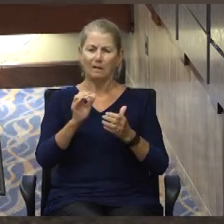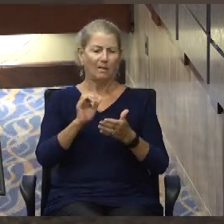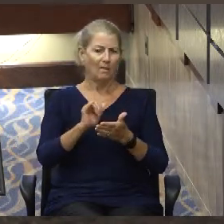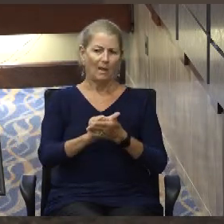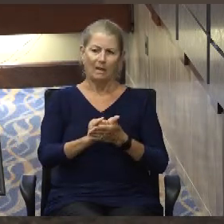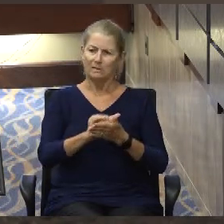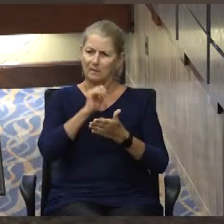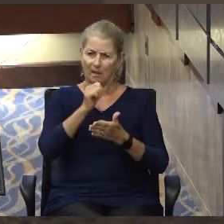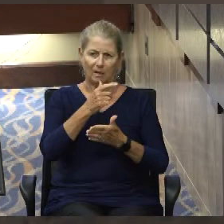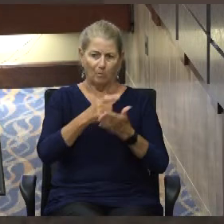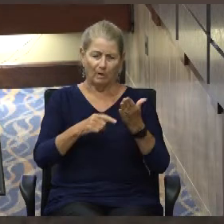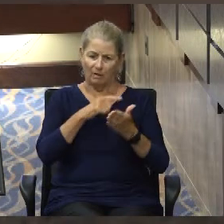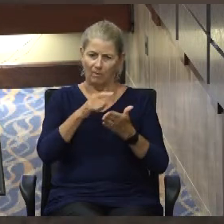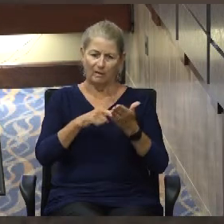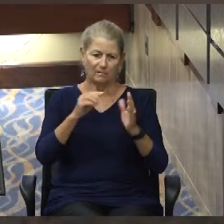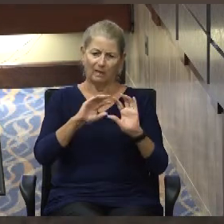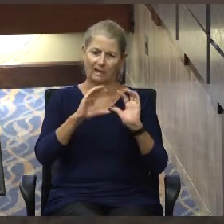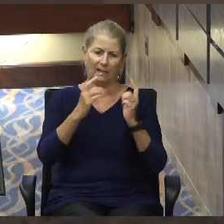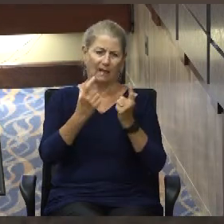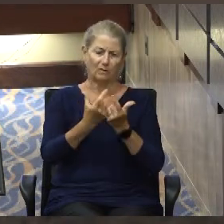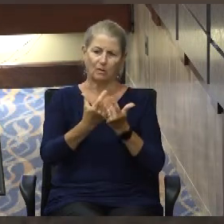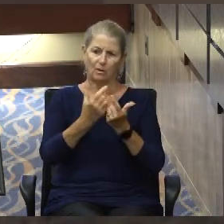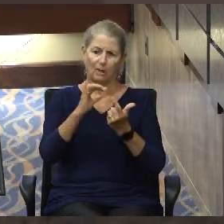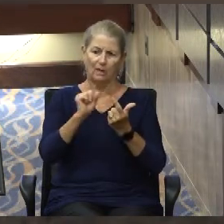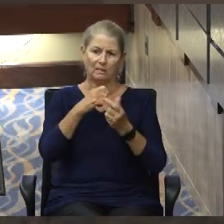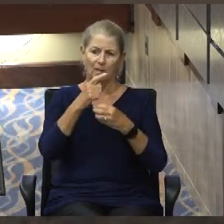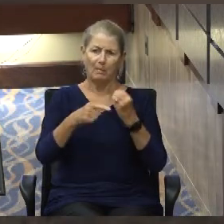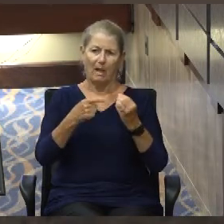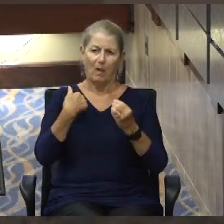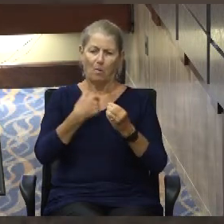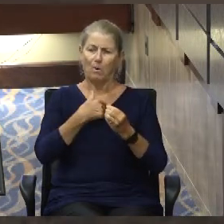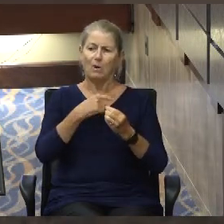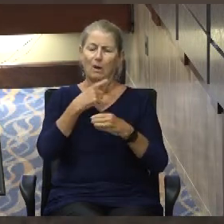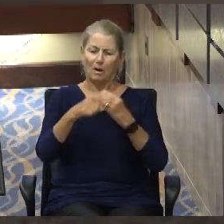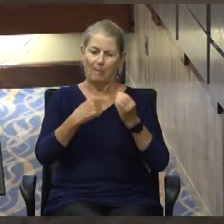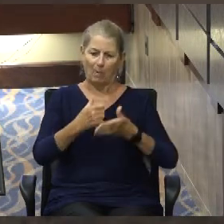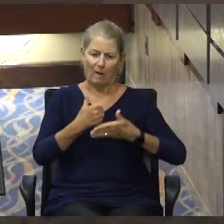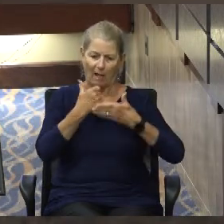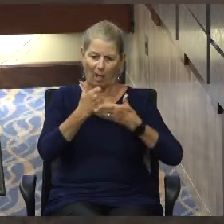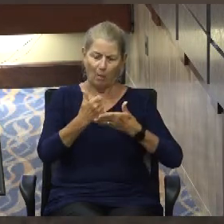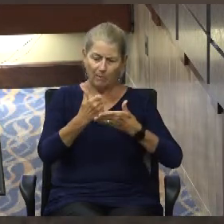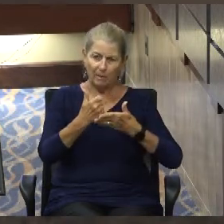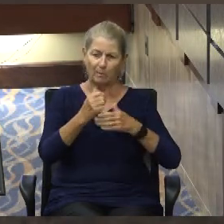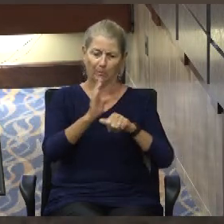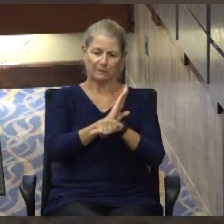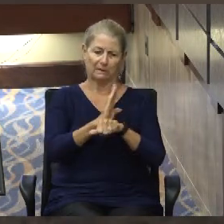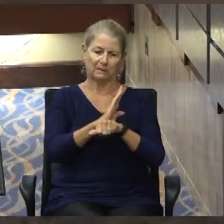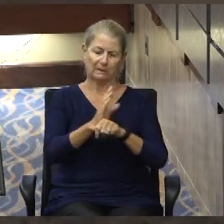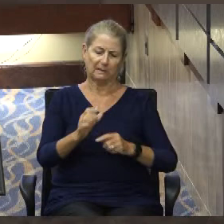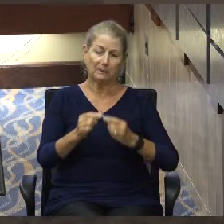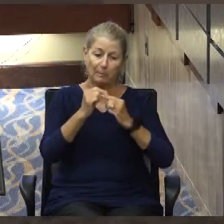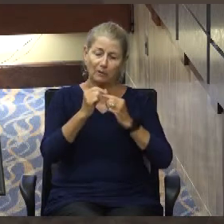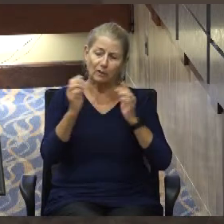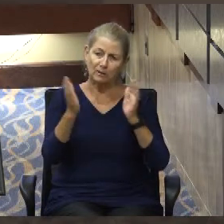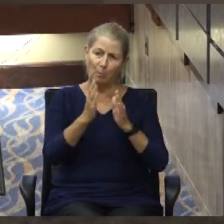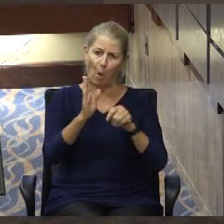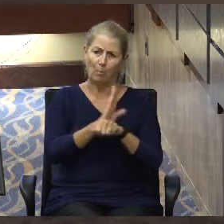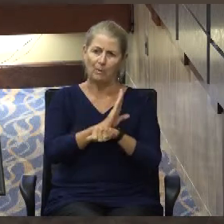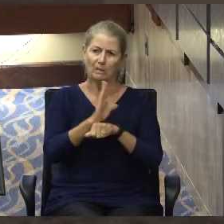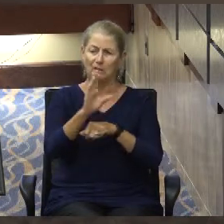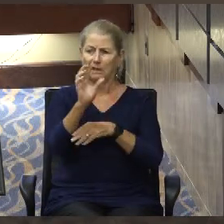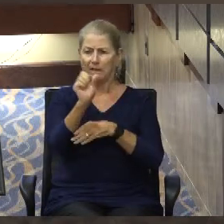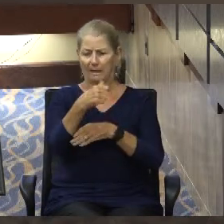what this council is about. We're about helping businesses, especially small businesses. So, yes,